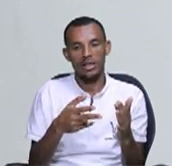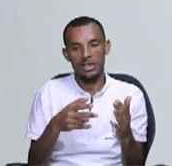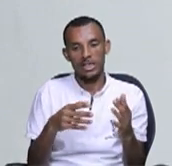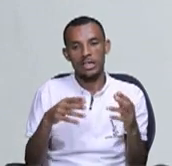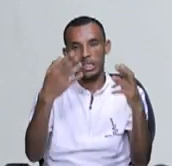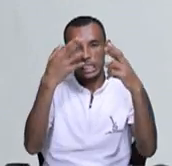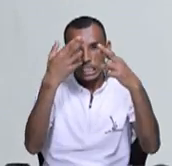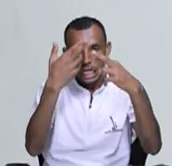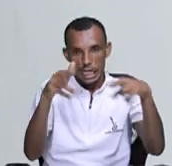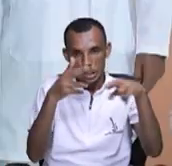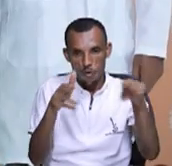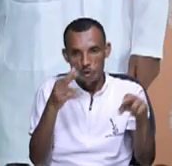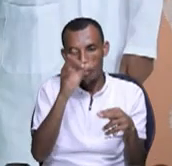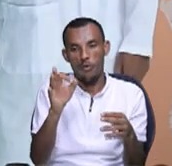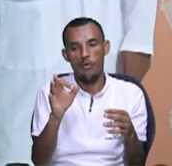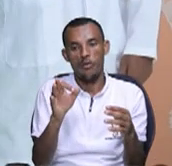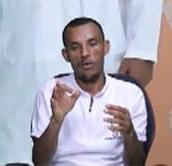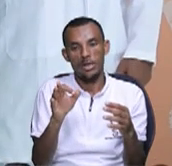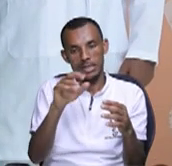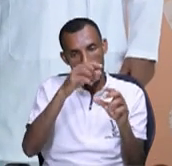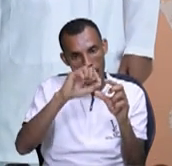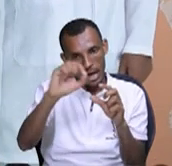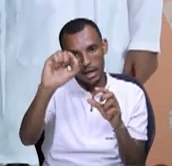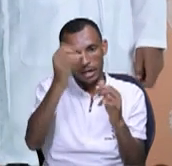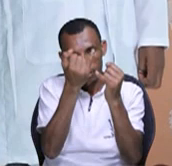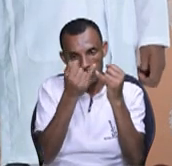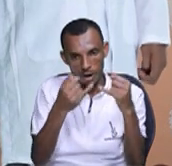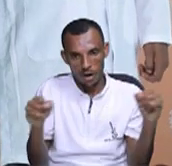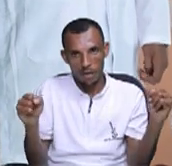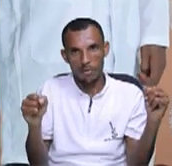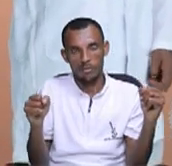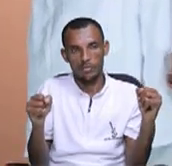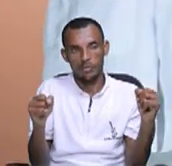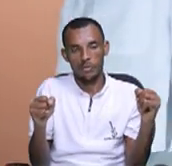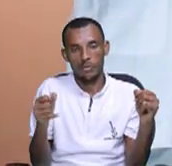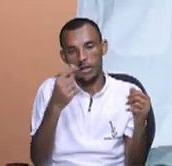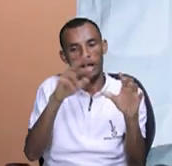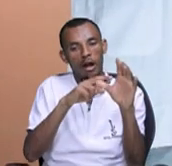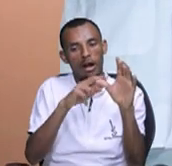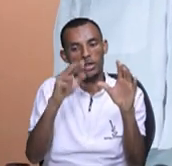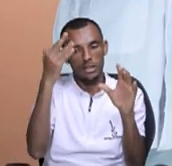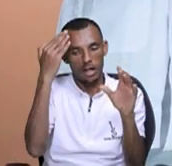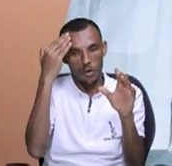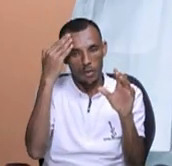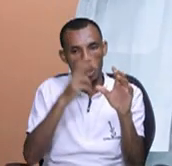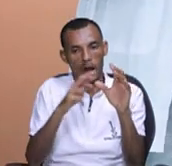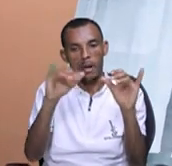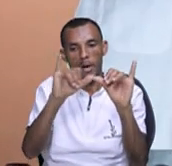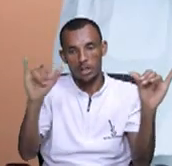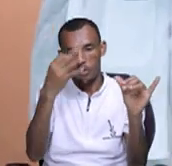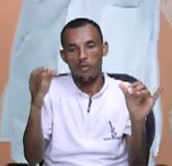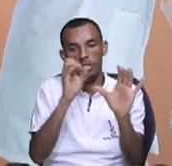the ratio of the subtended arc divided by the radius is known as radian measures